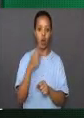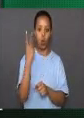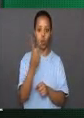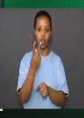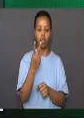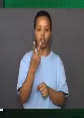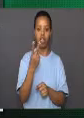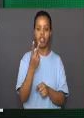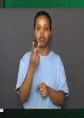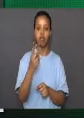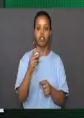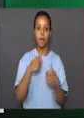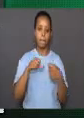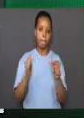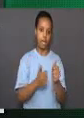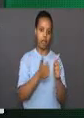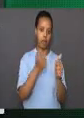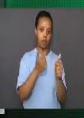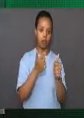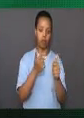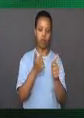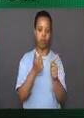following principles.